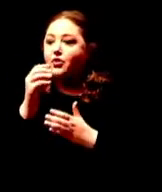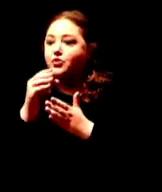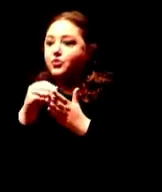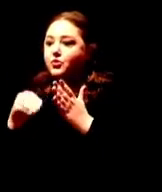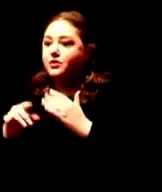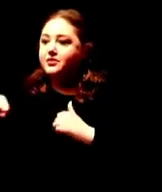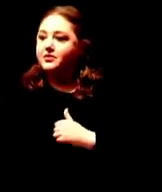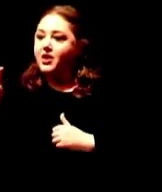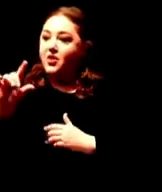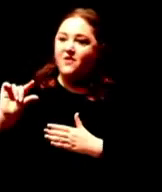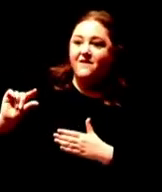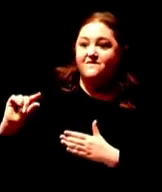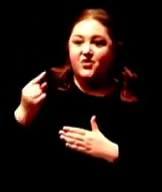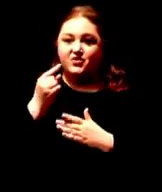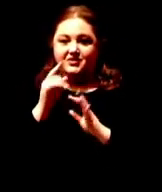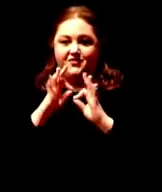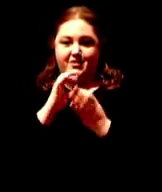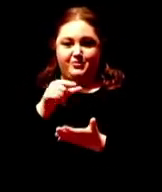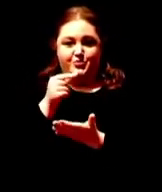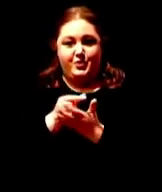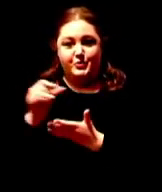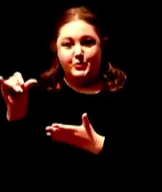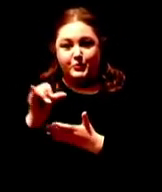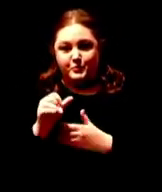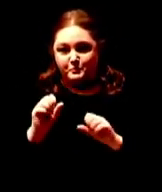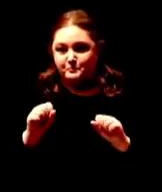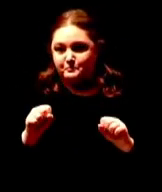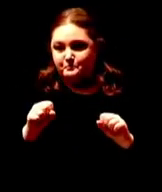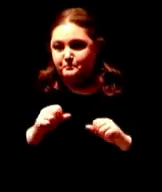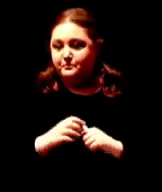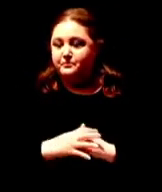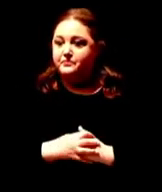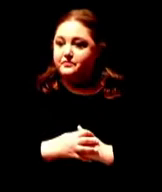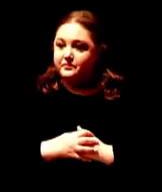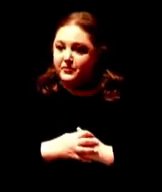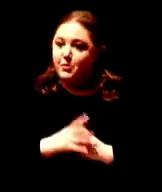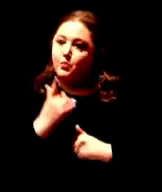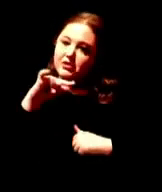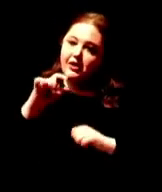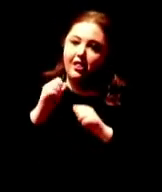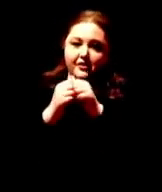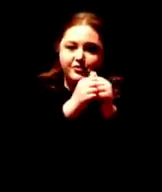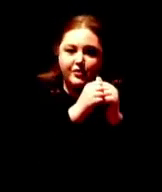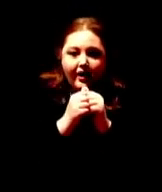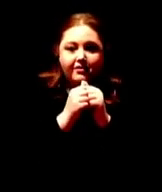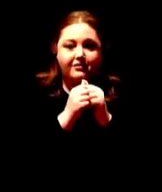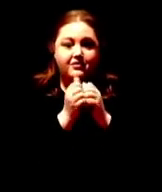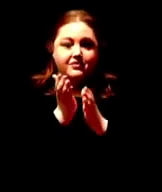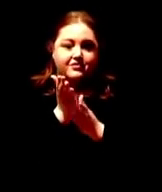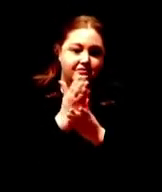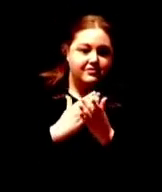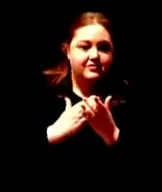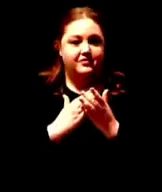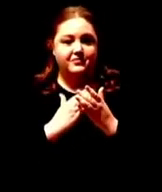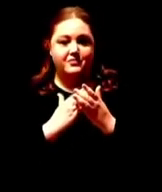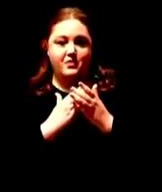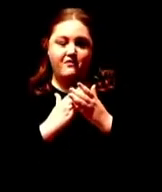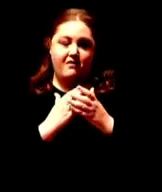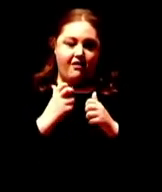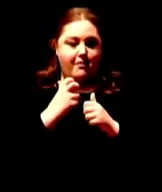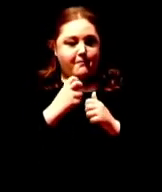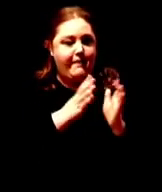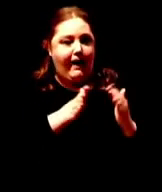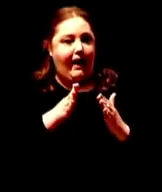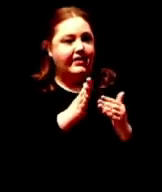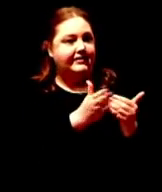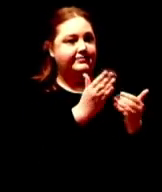to you that are the first to graduate as well. But we are still all in this together. some following a carved path,